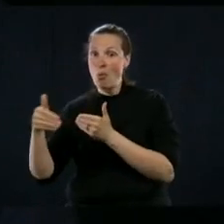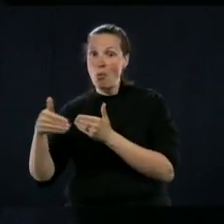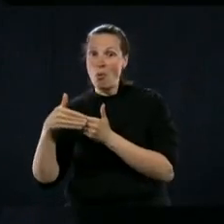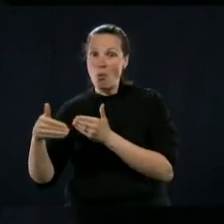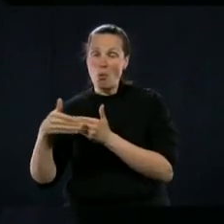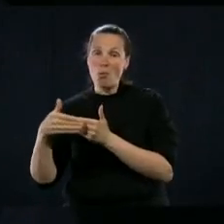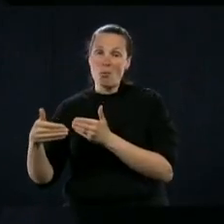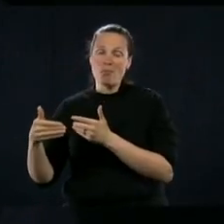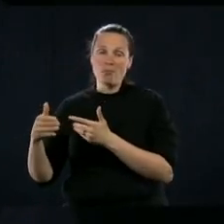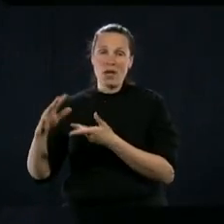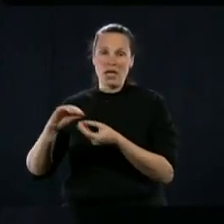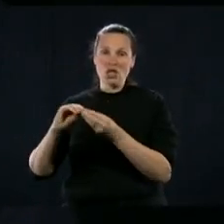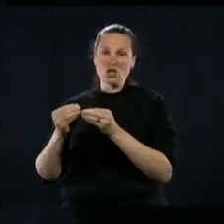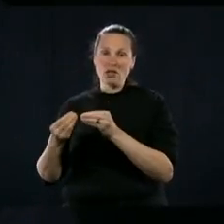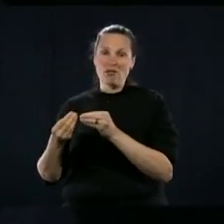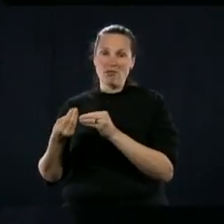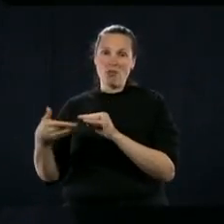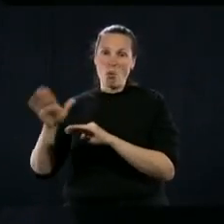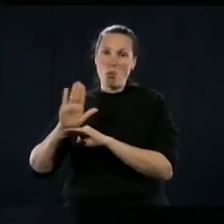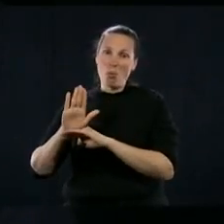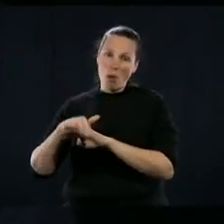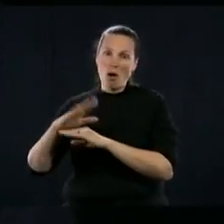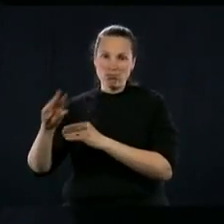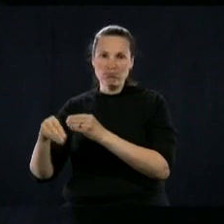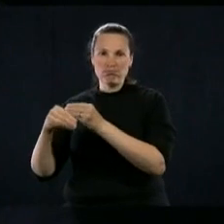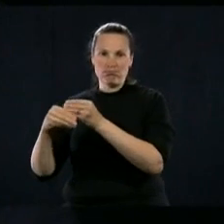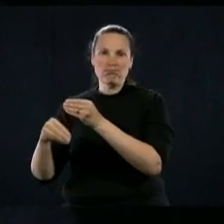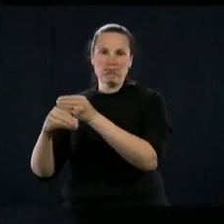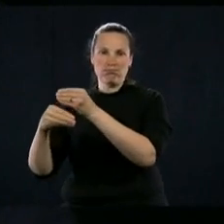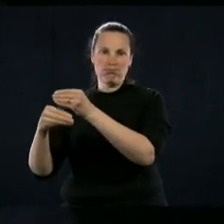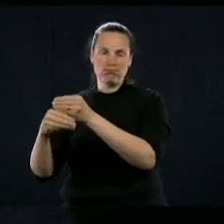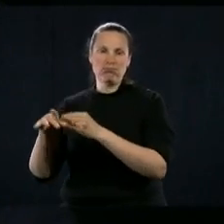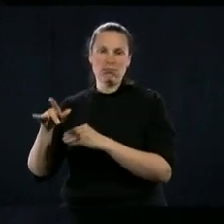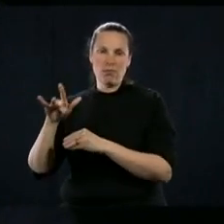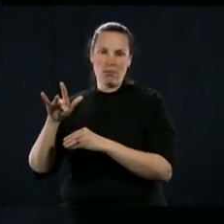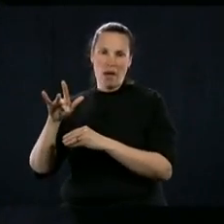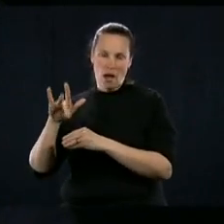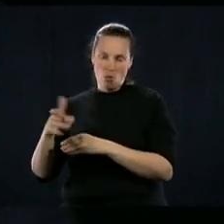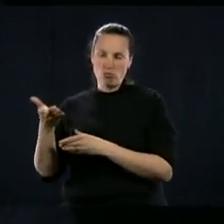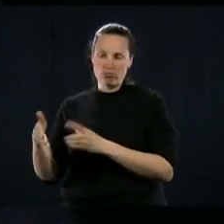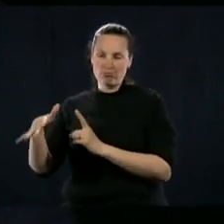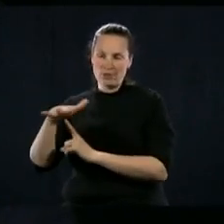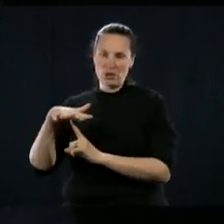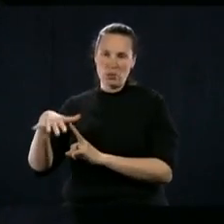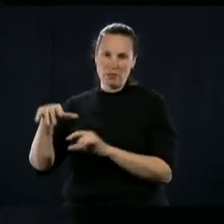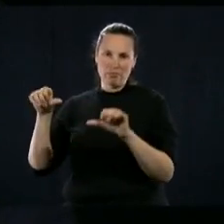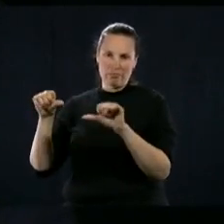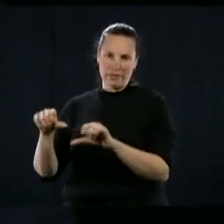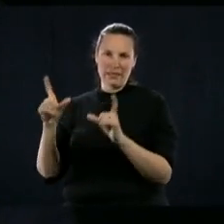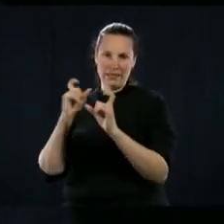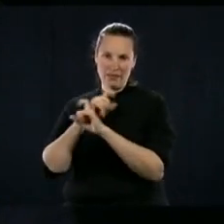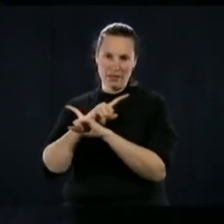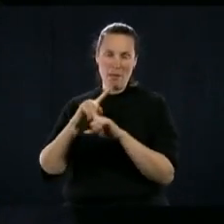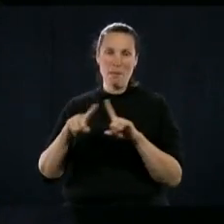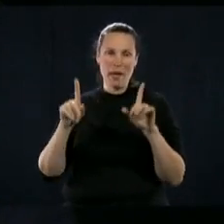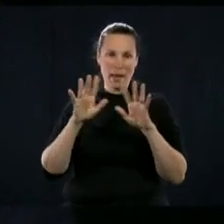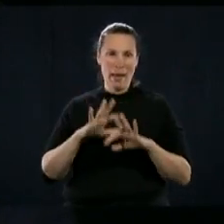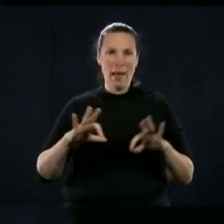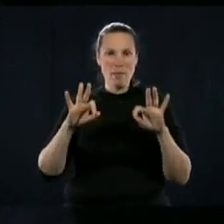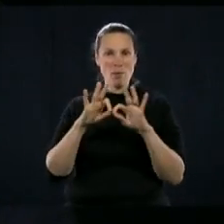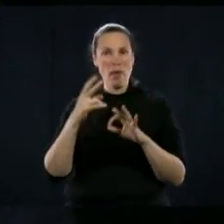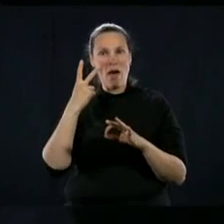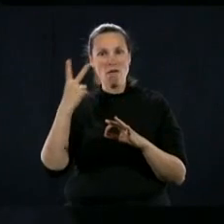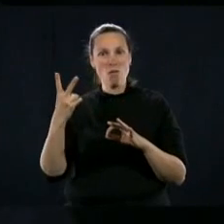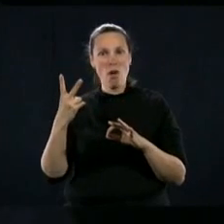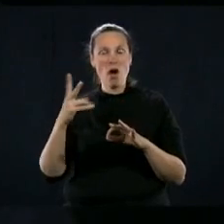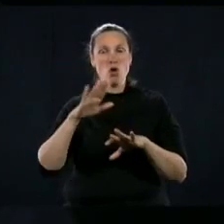few days to have other deaths in CHSLDs. But we also have to look at